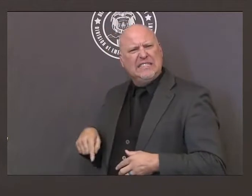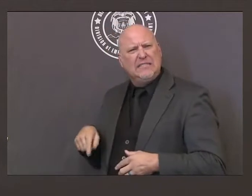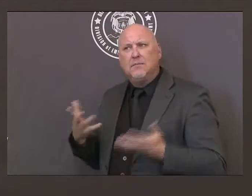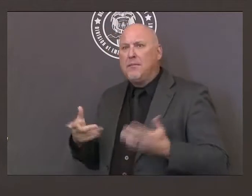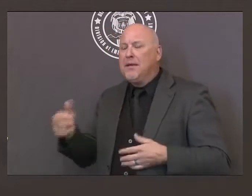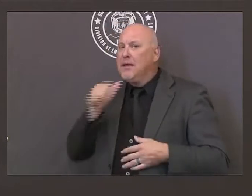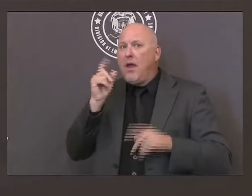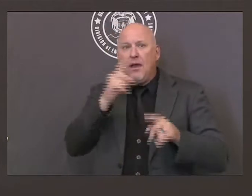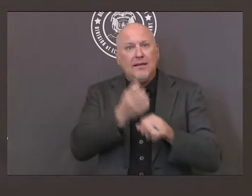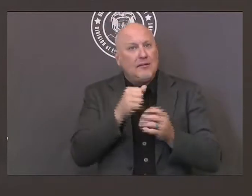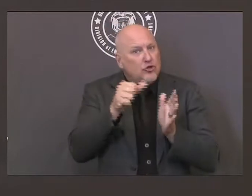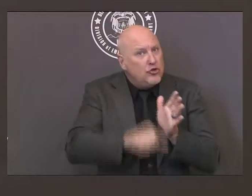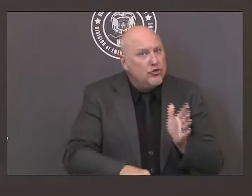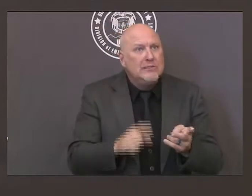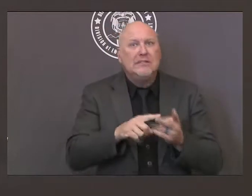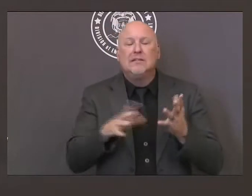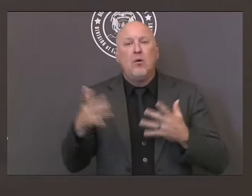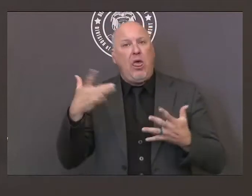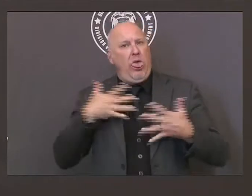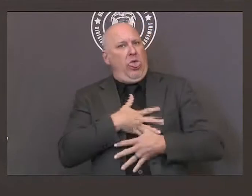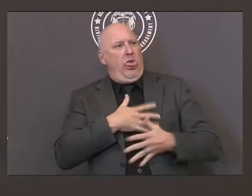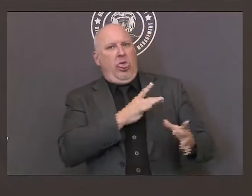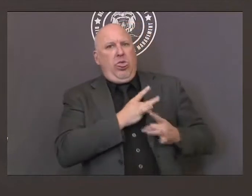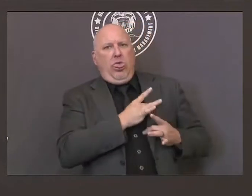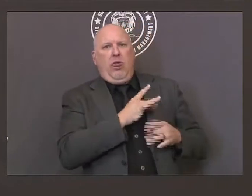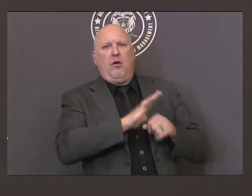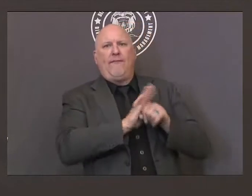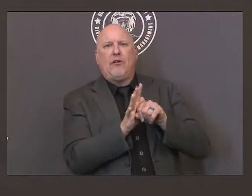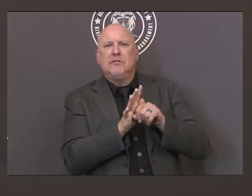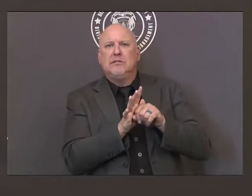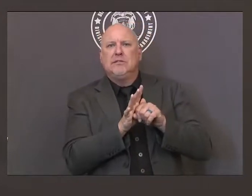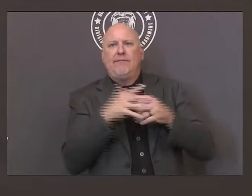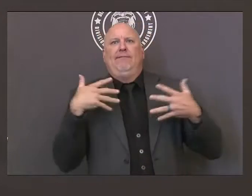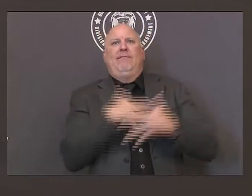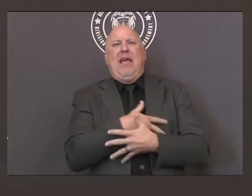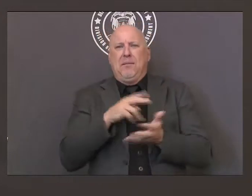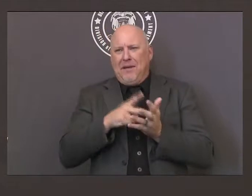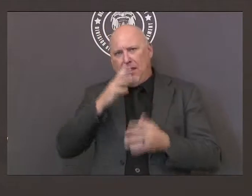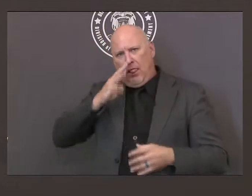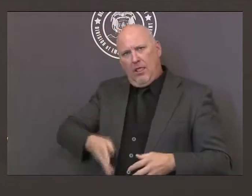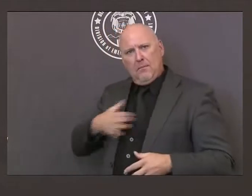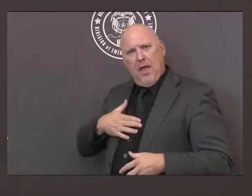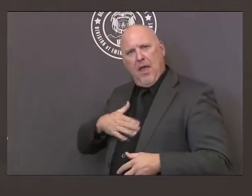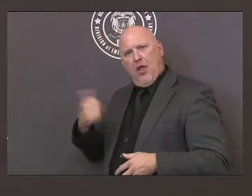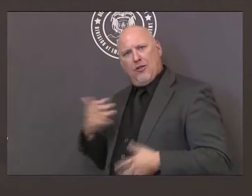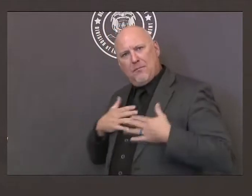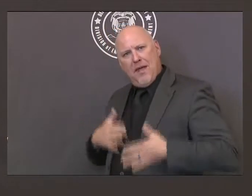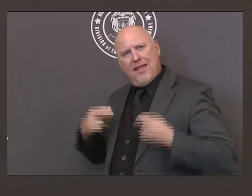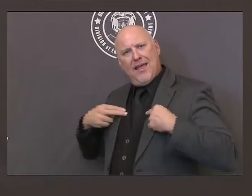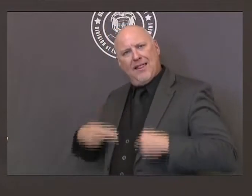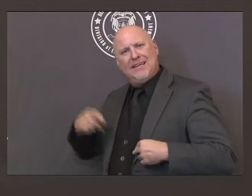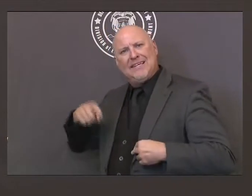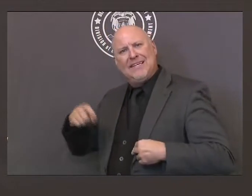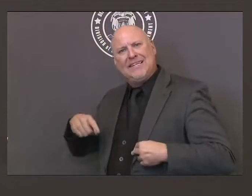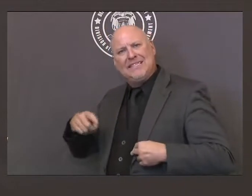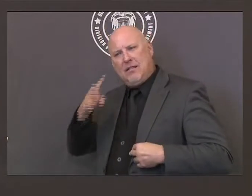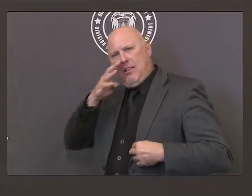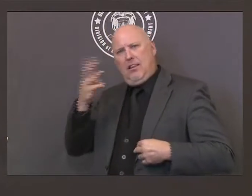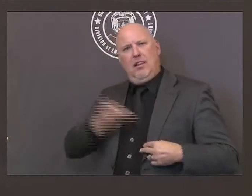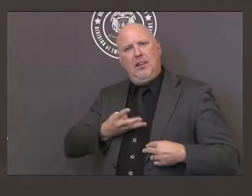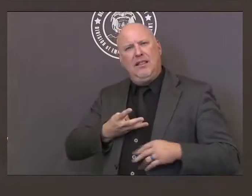afraid to go there, because that's where COVID-19 patients are housed. And somehow they feel like that's maybe a not